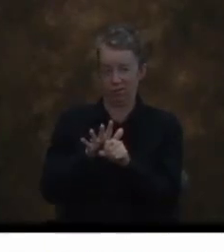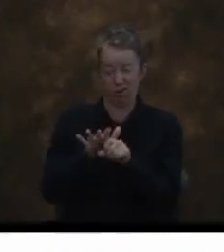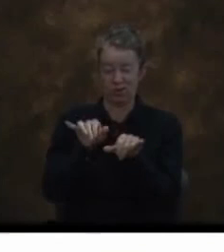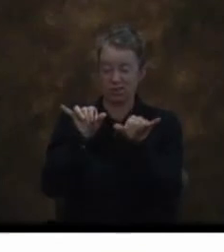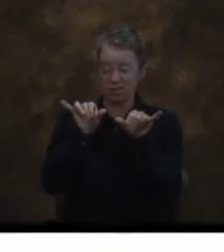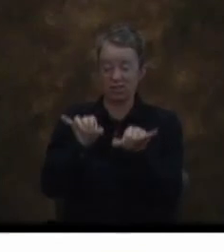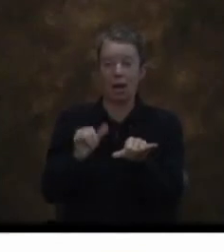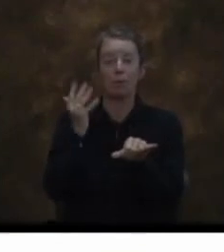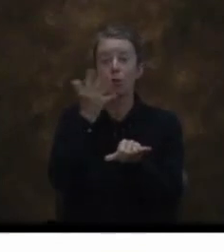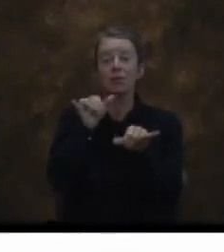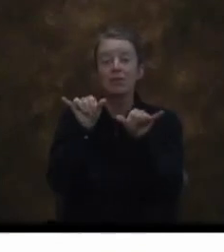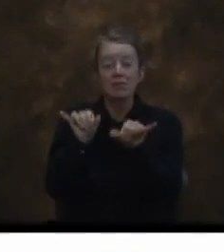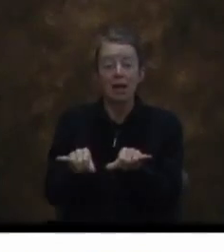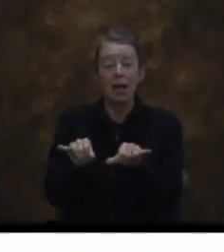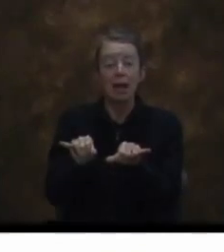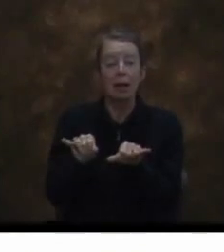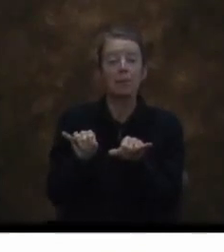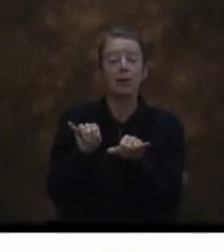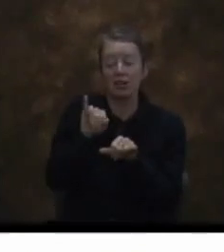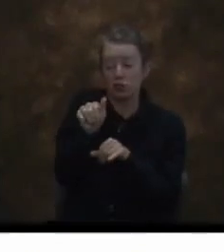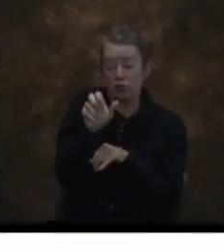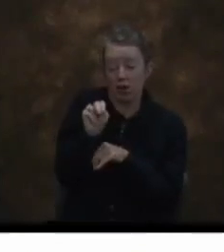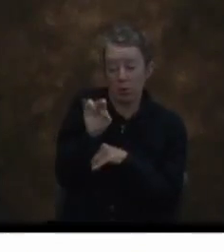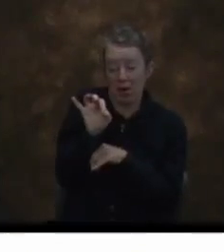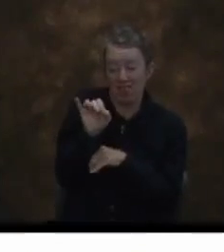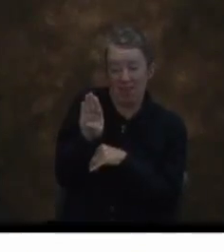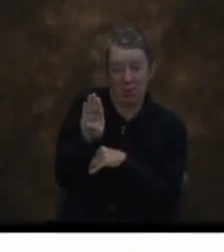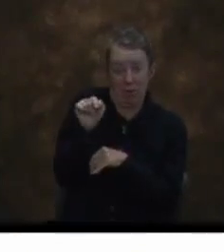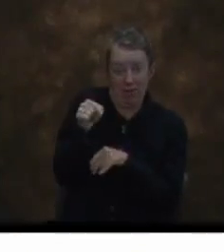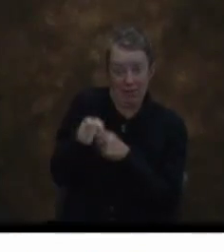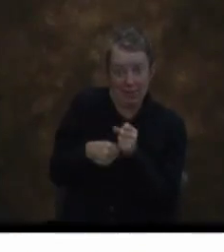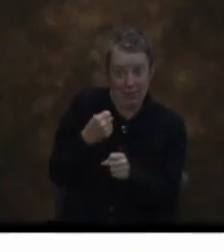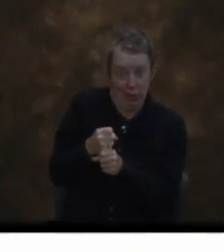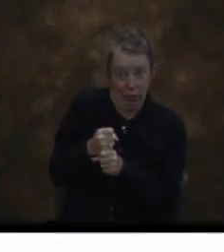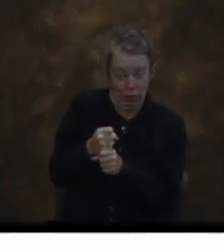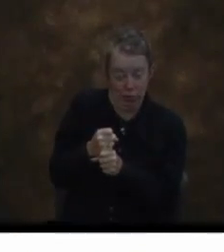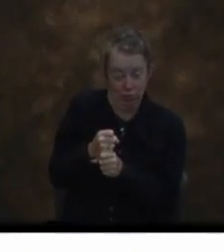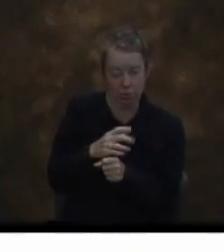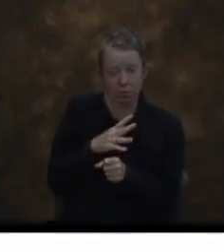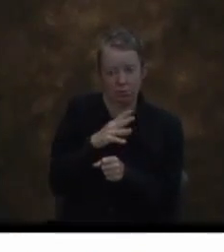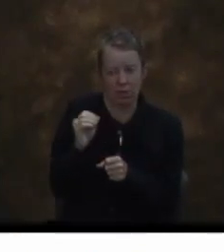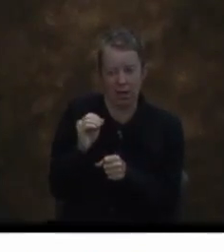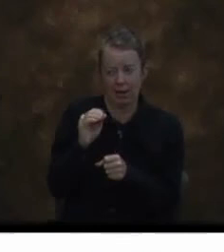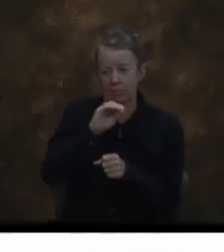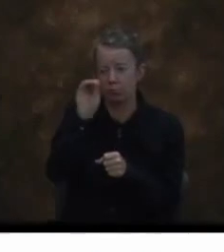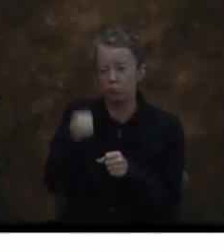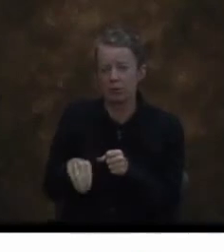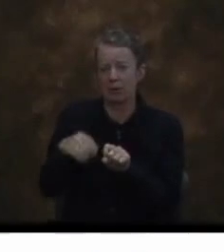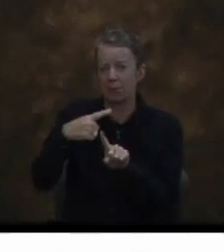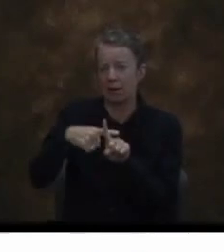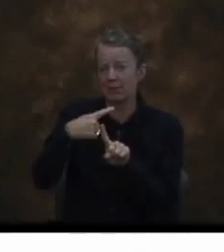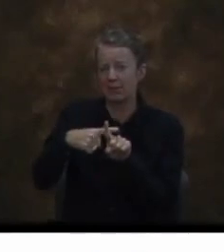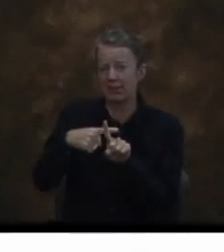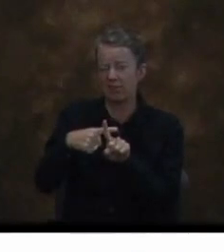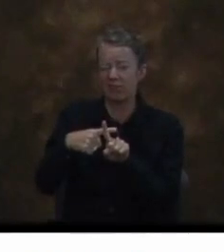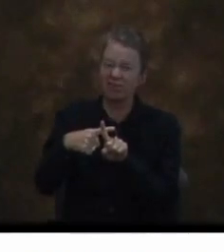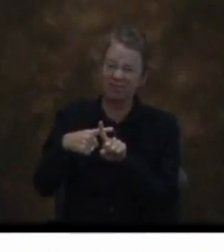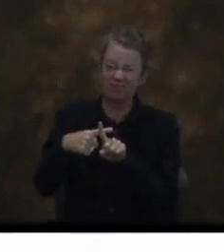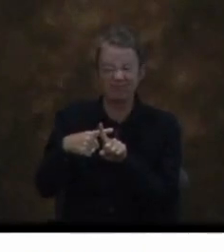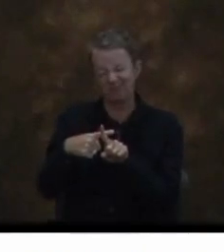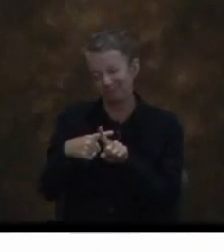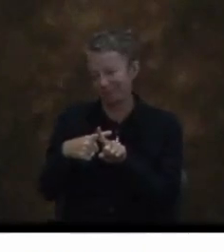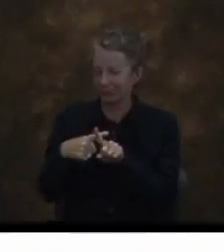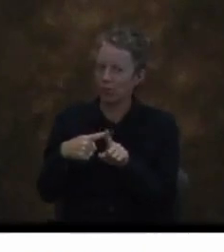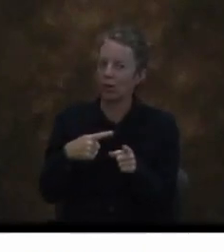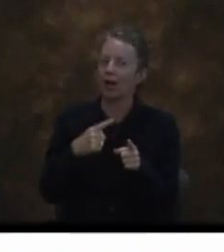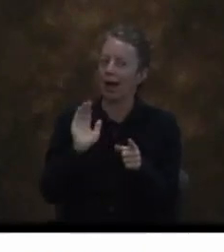January and early February, and our percent positivity is still not